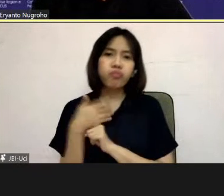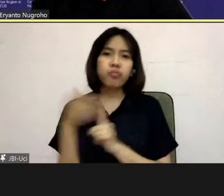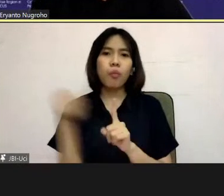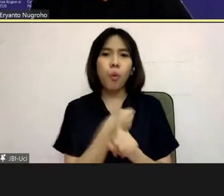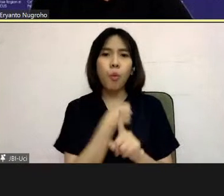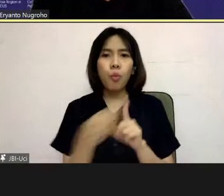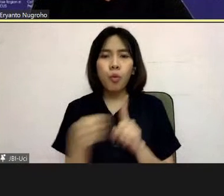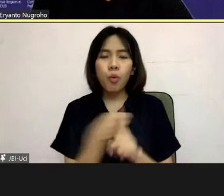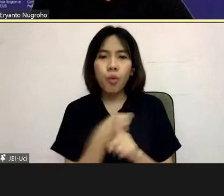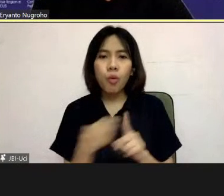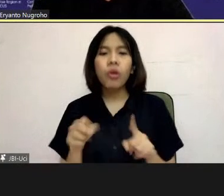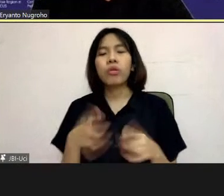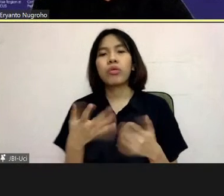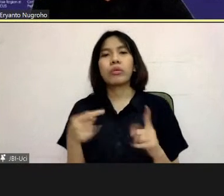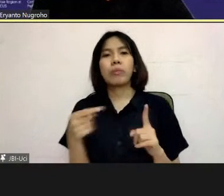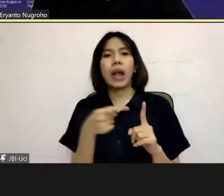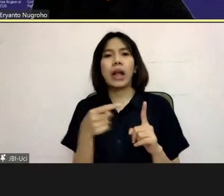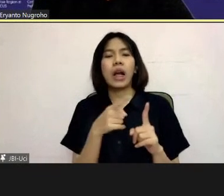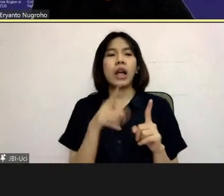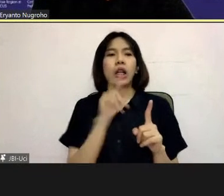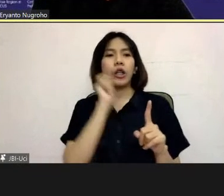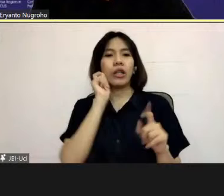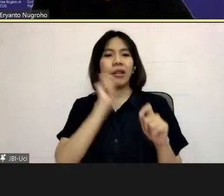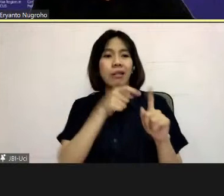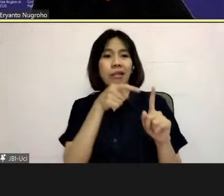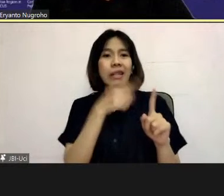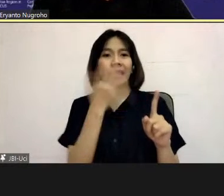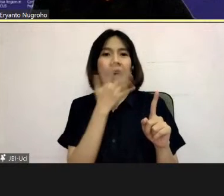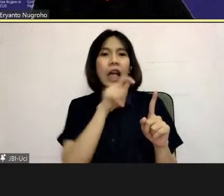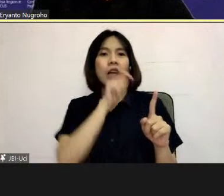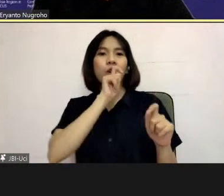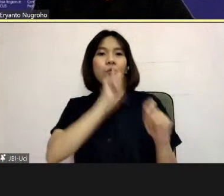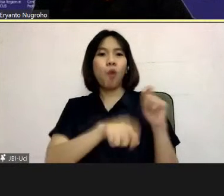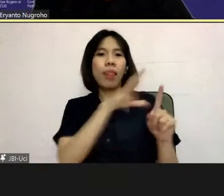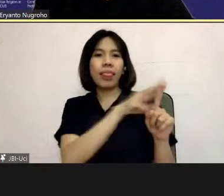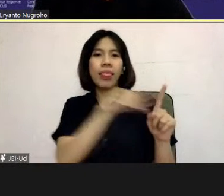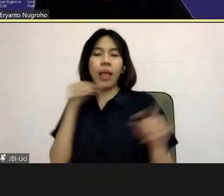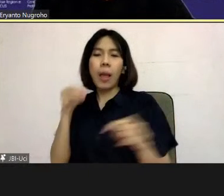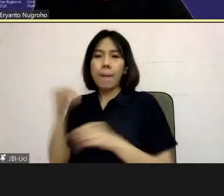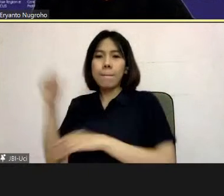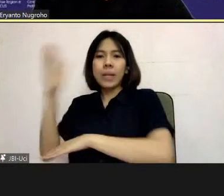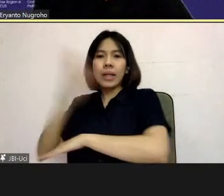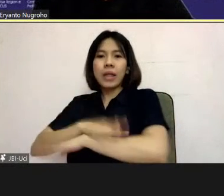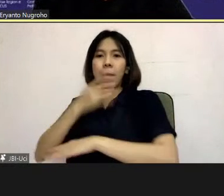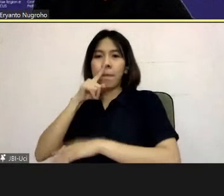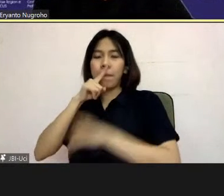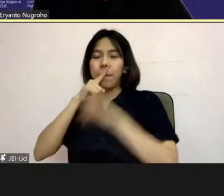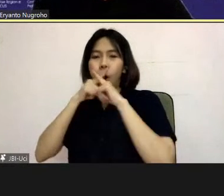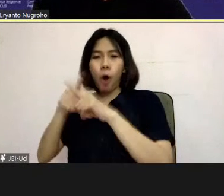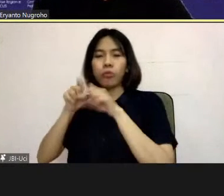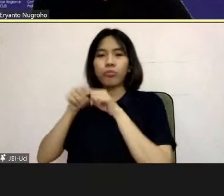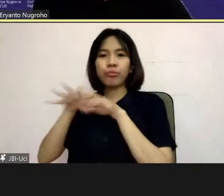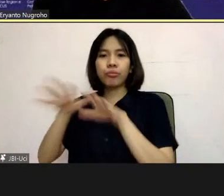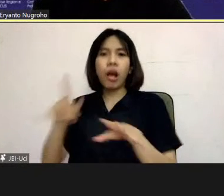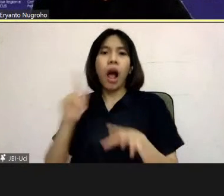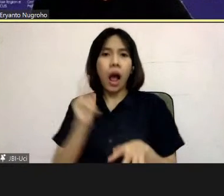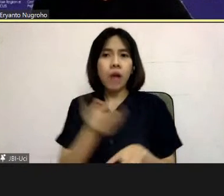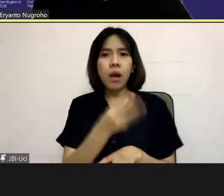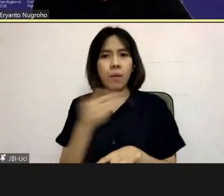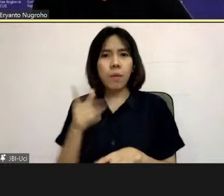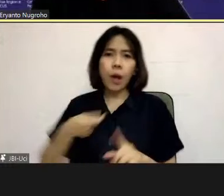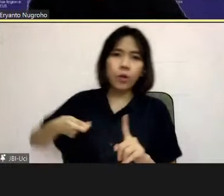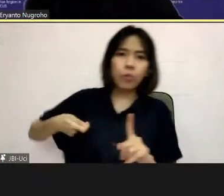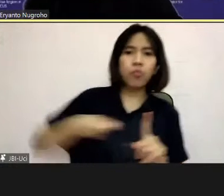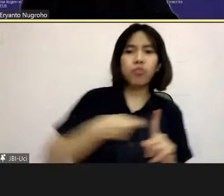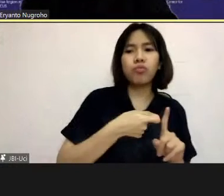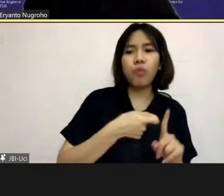happens in violent, and there are killing of representatives of indigenous organization in Latin